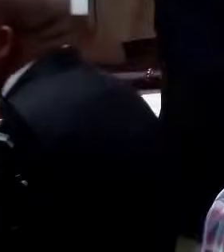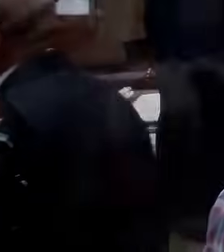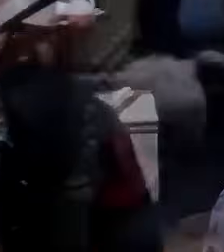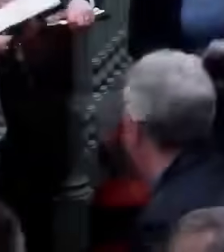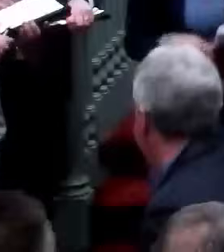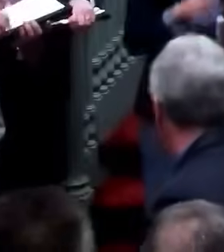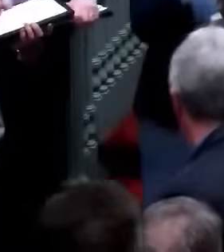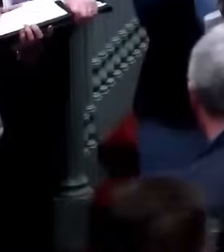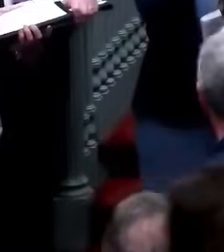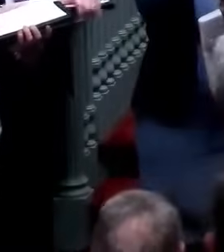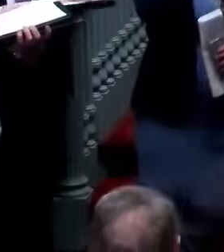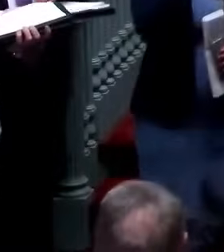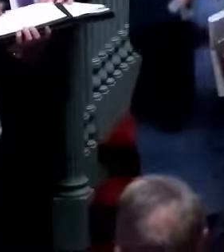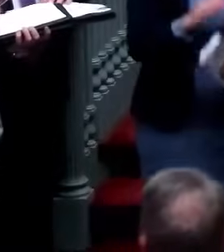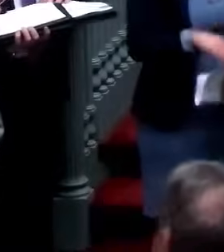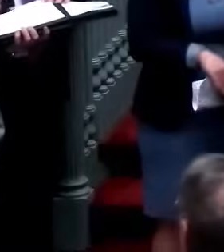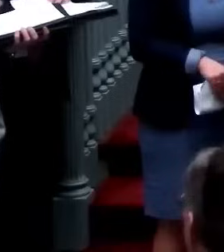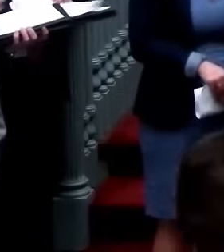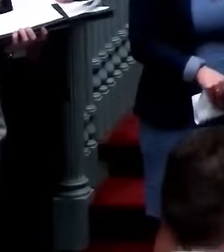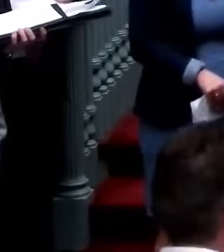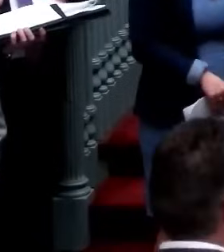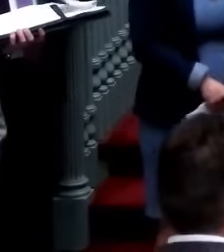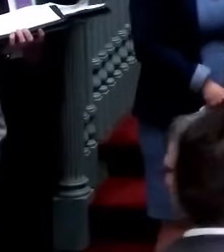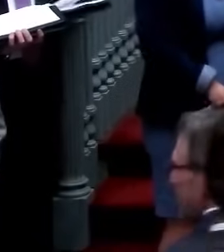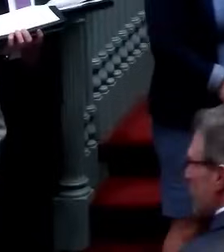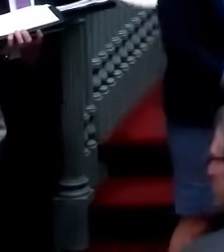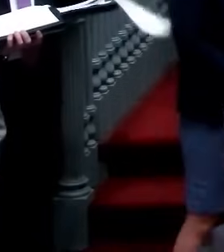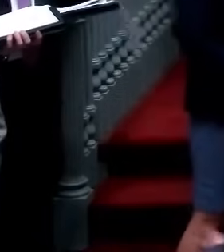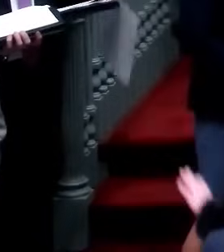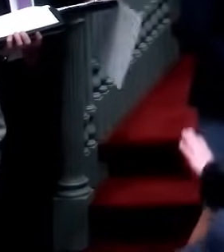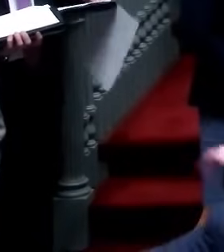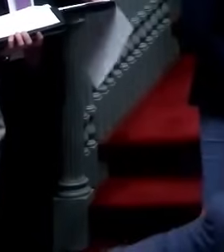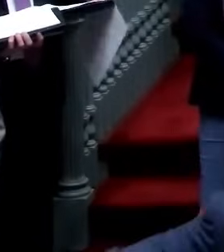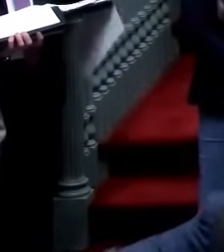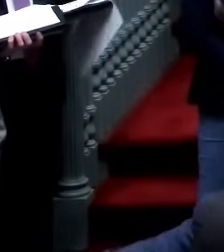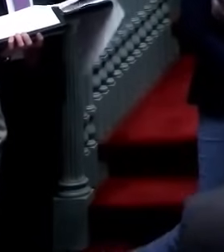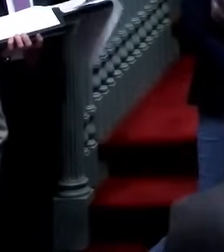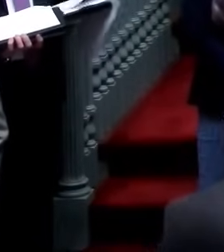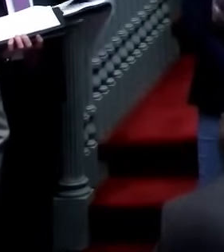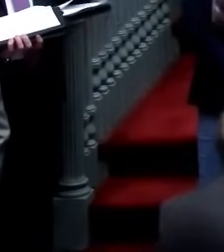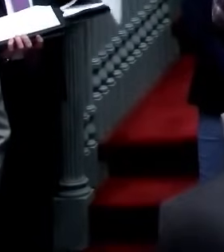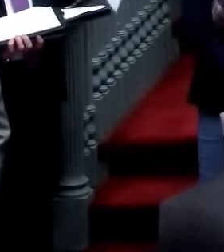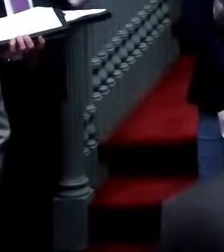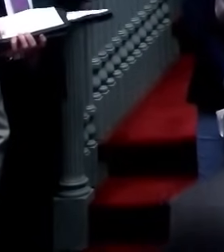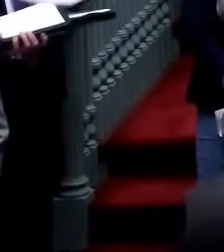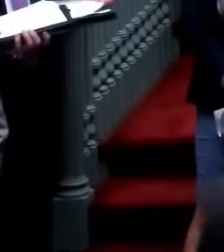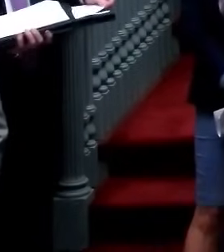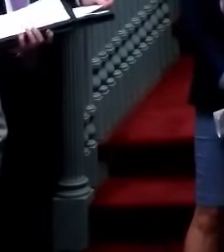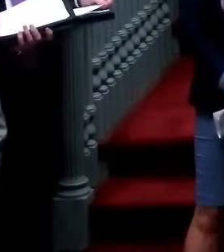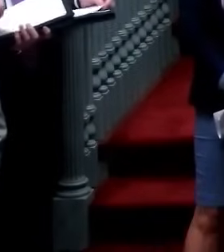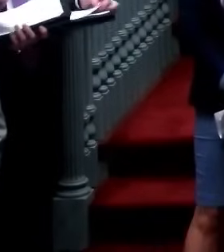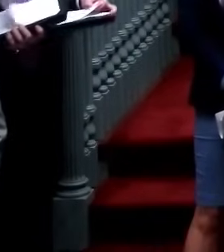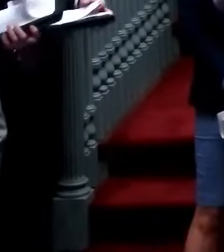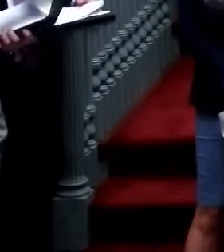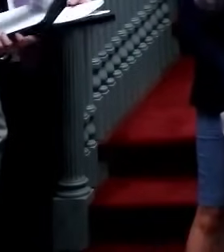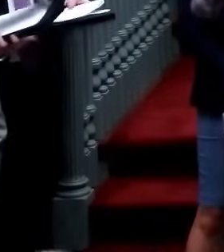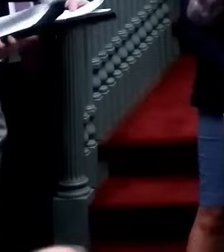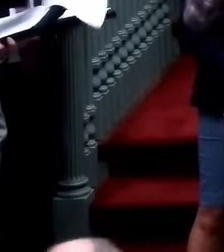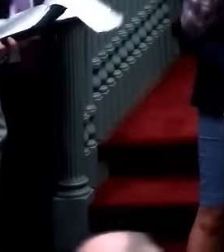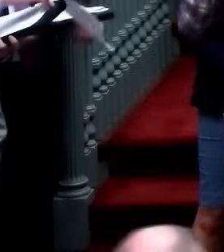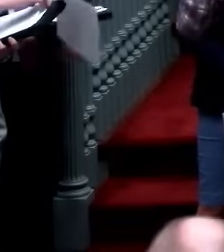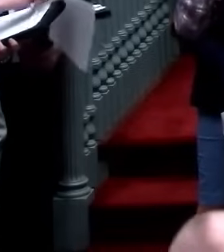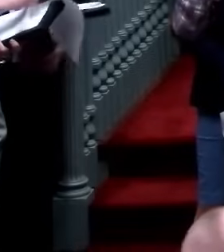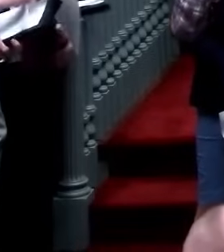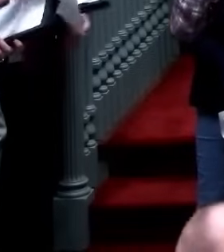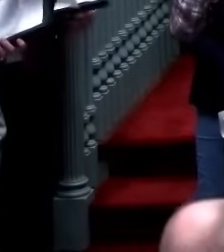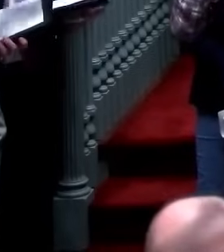I want to welcome again our executive branch colleagues and cabinet members to the chamber. We really appreciate